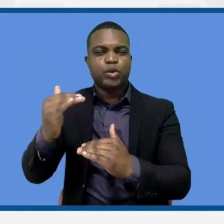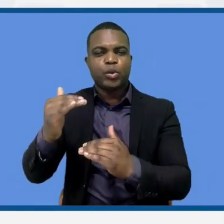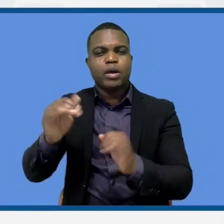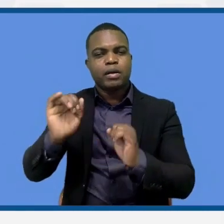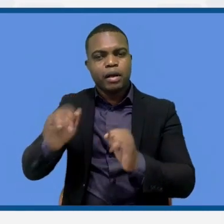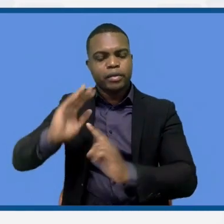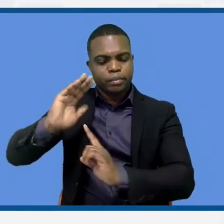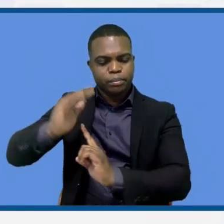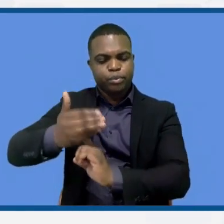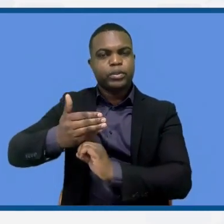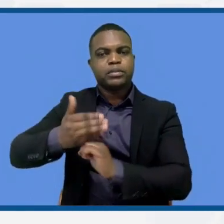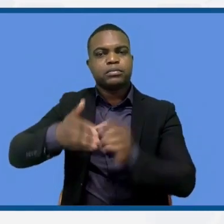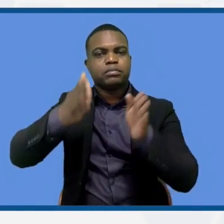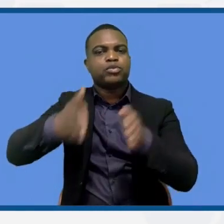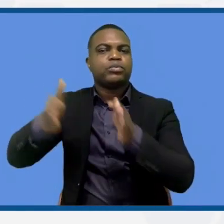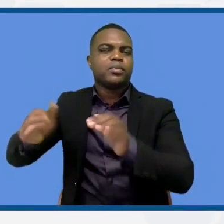please.